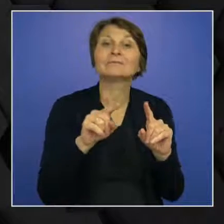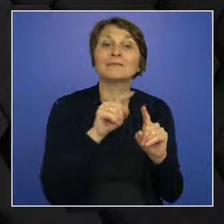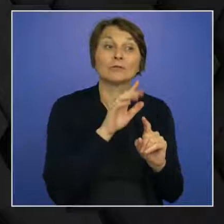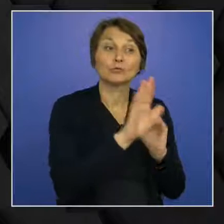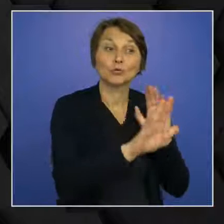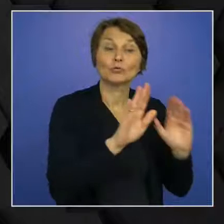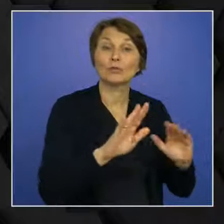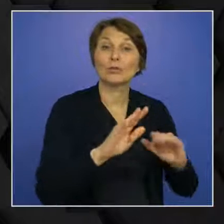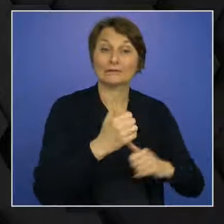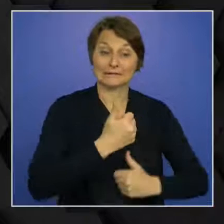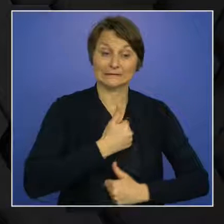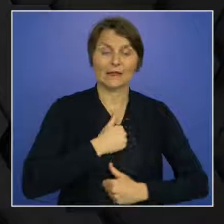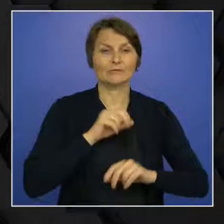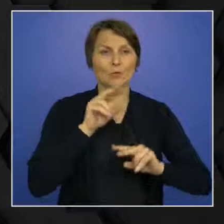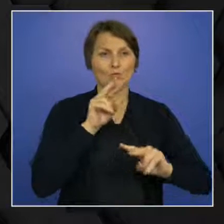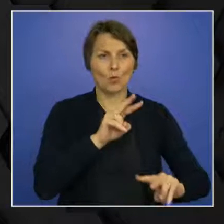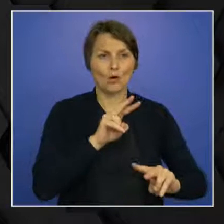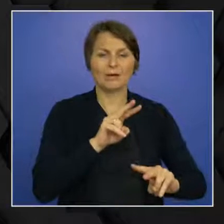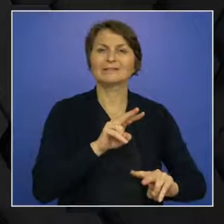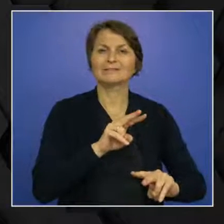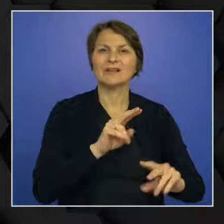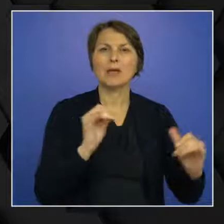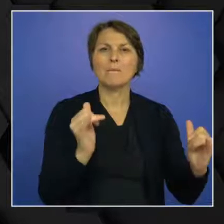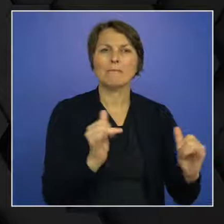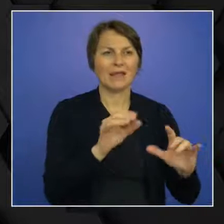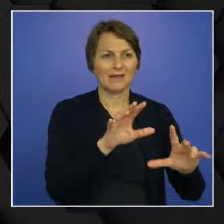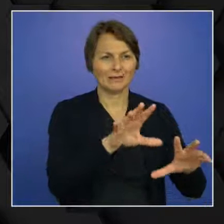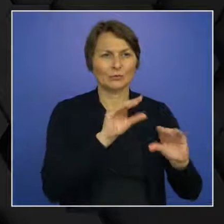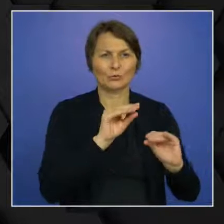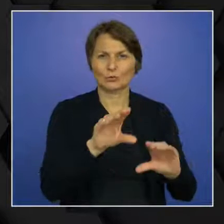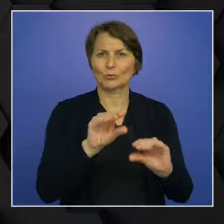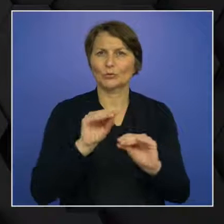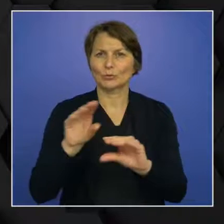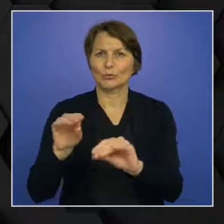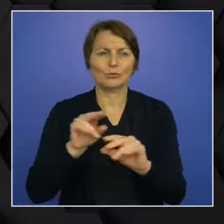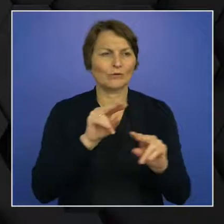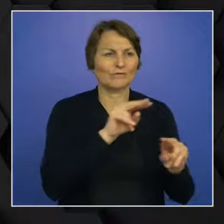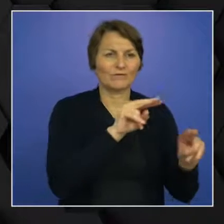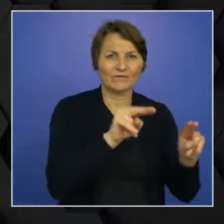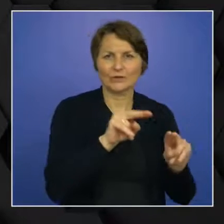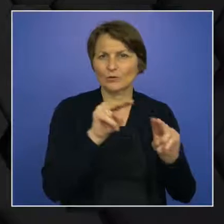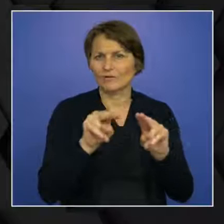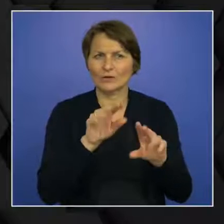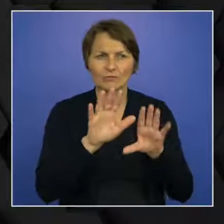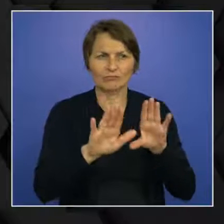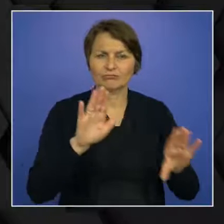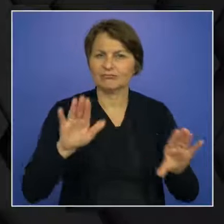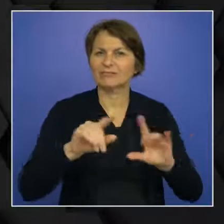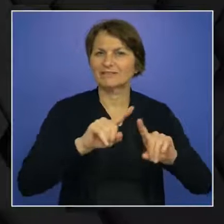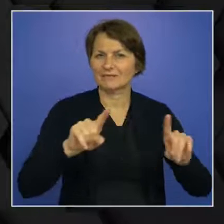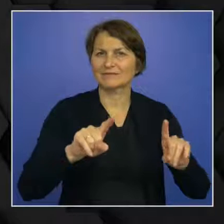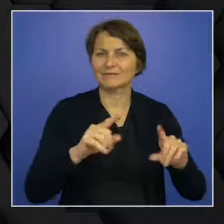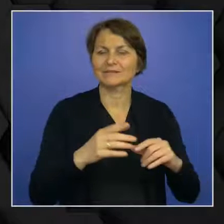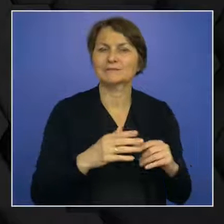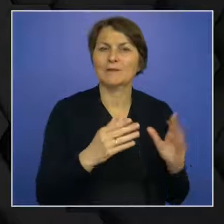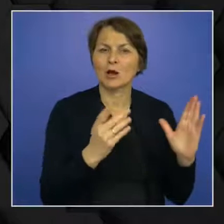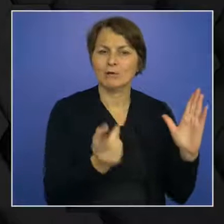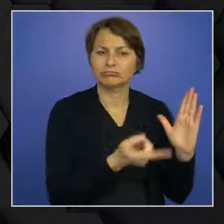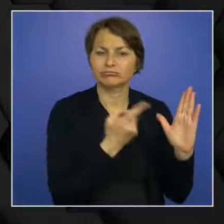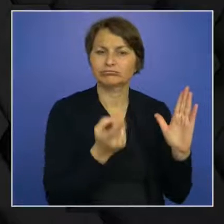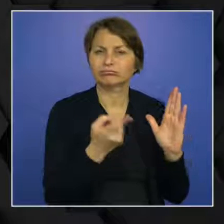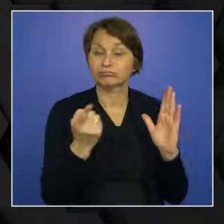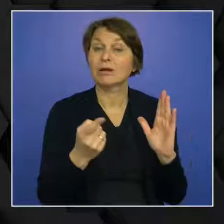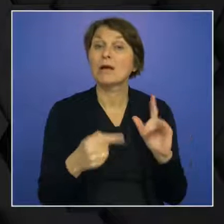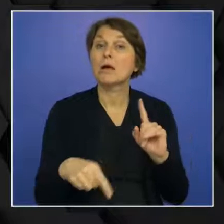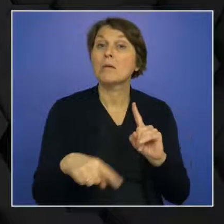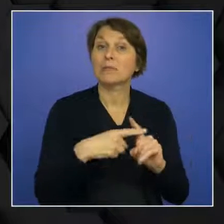consume. And then finally, you can also make it that it is licensed, your content. So